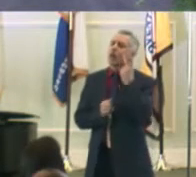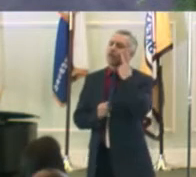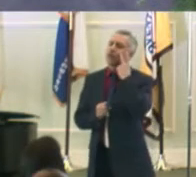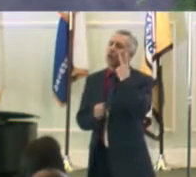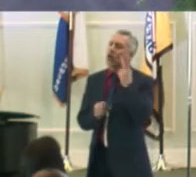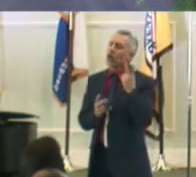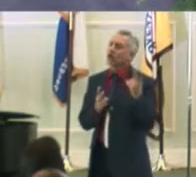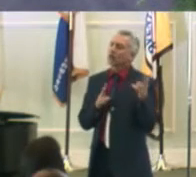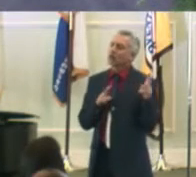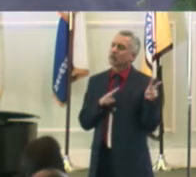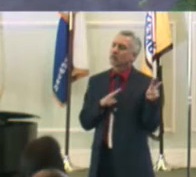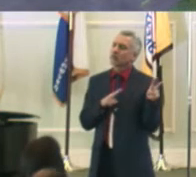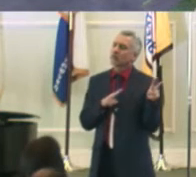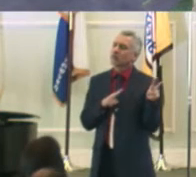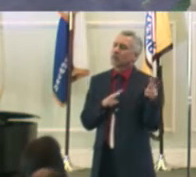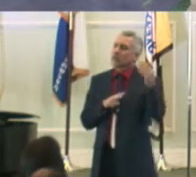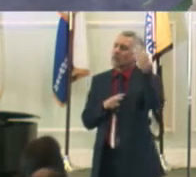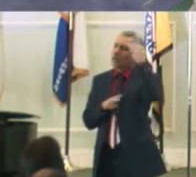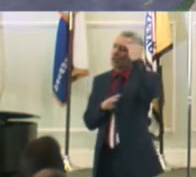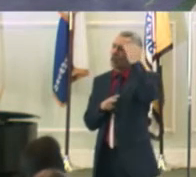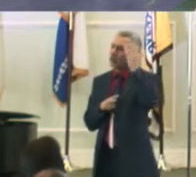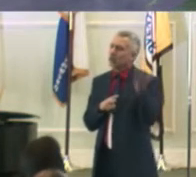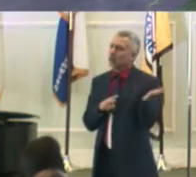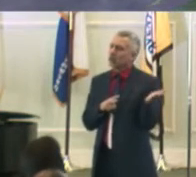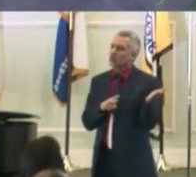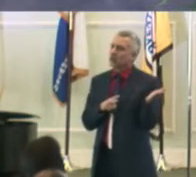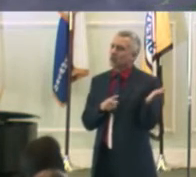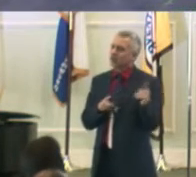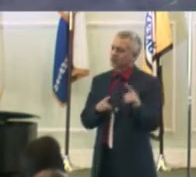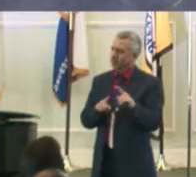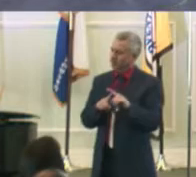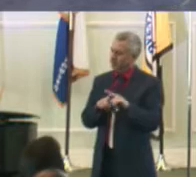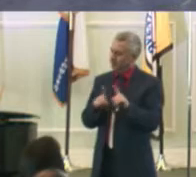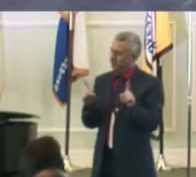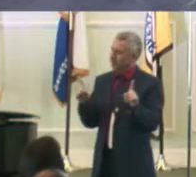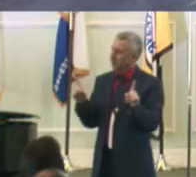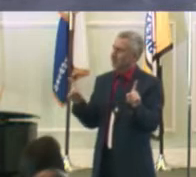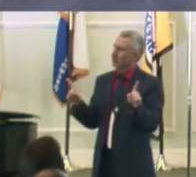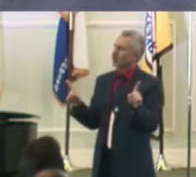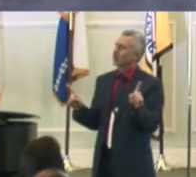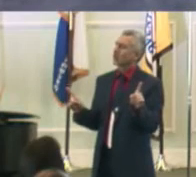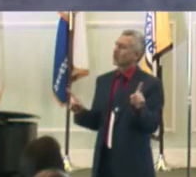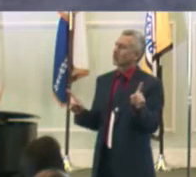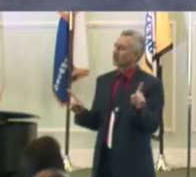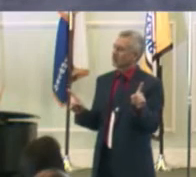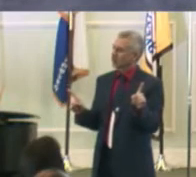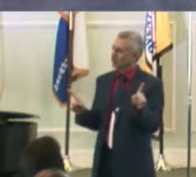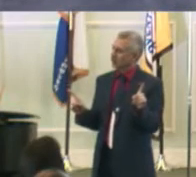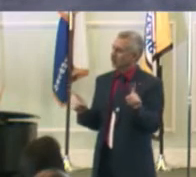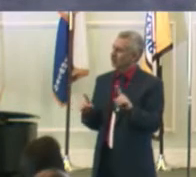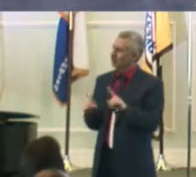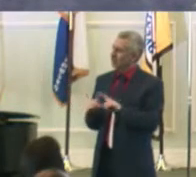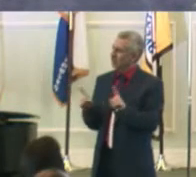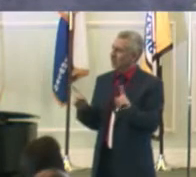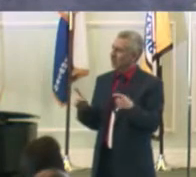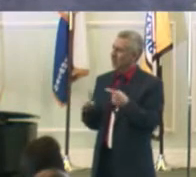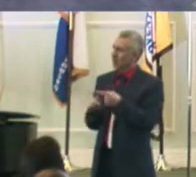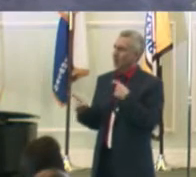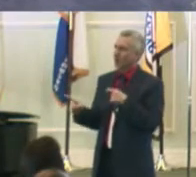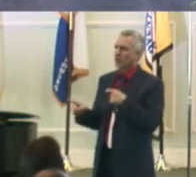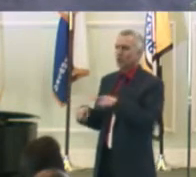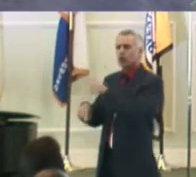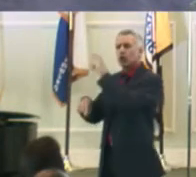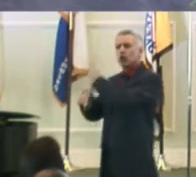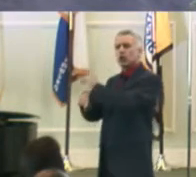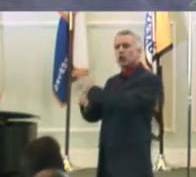life, they noticed one thing. It was different than what they have heard from the Pharisees and the scribes. It was